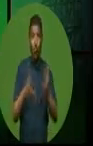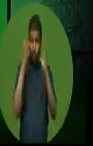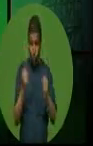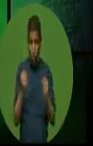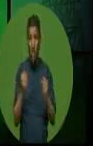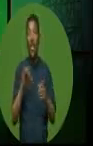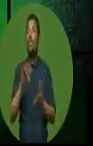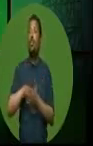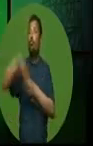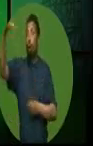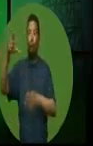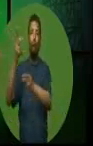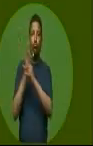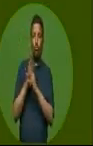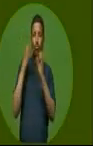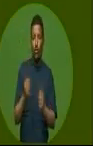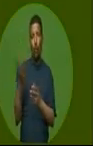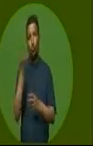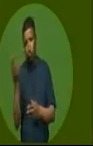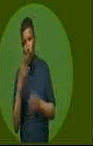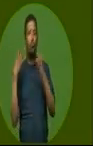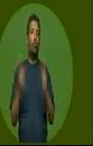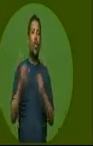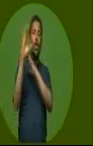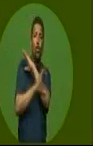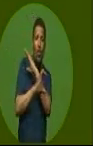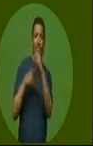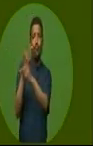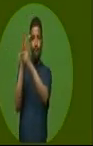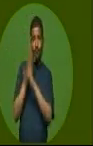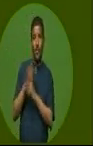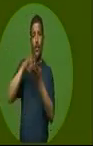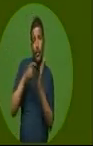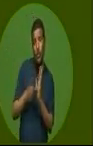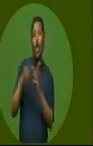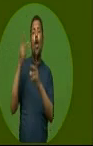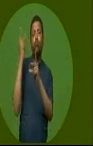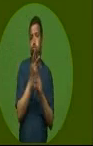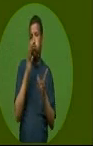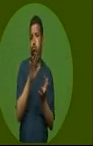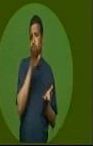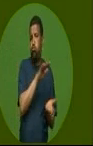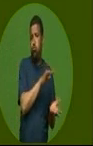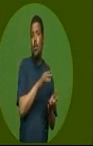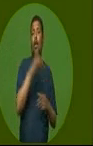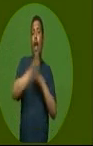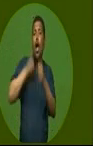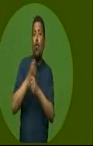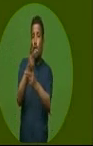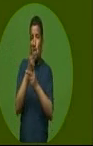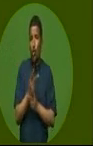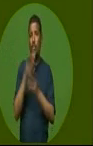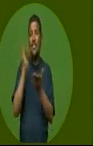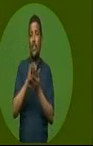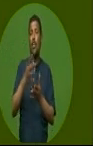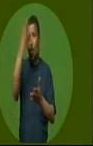or external, or both. Domestic debt is the accumulation of annual loans that